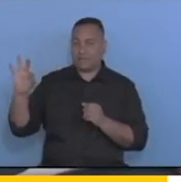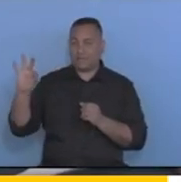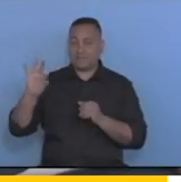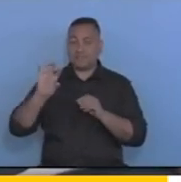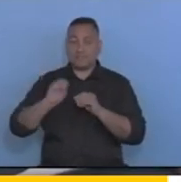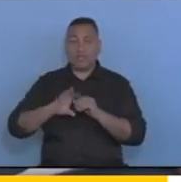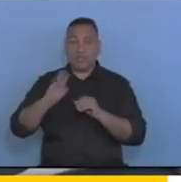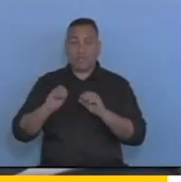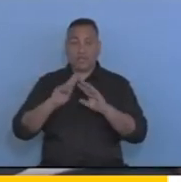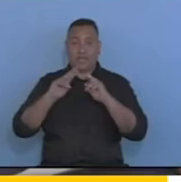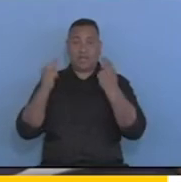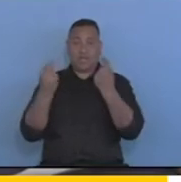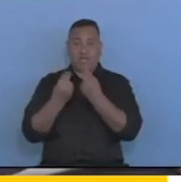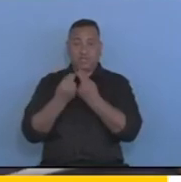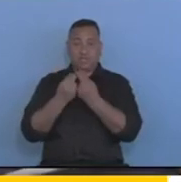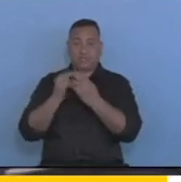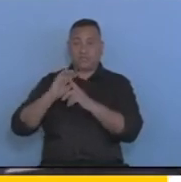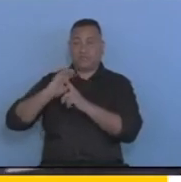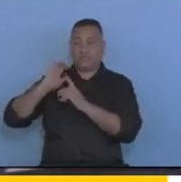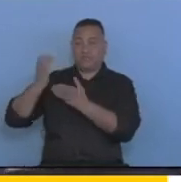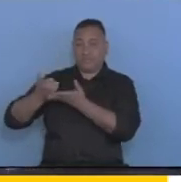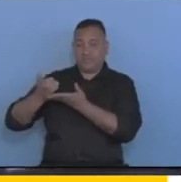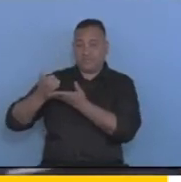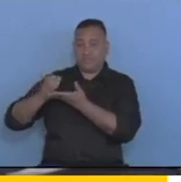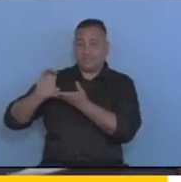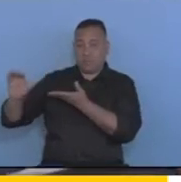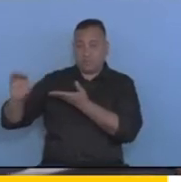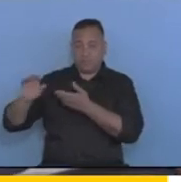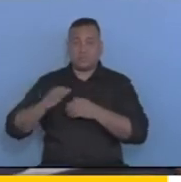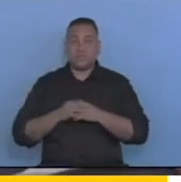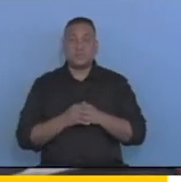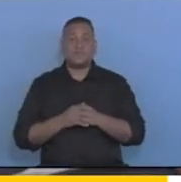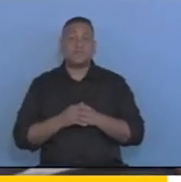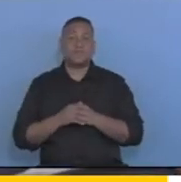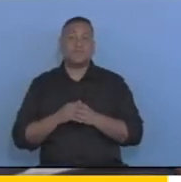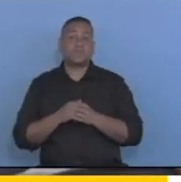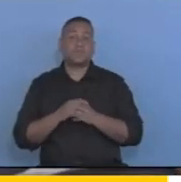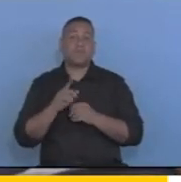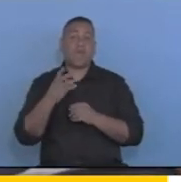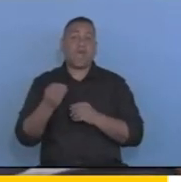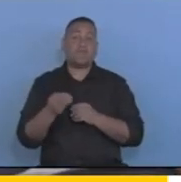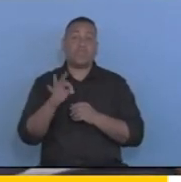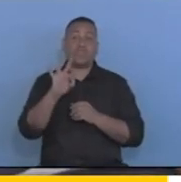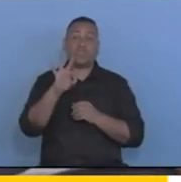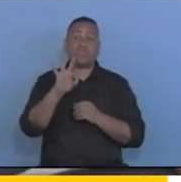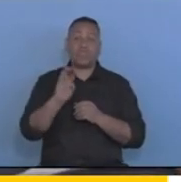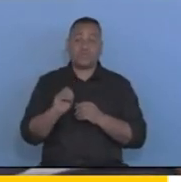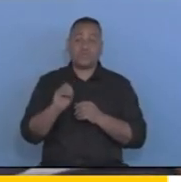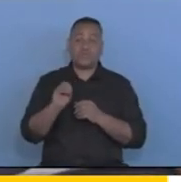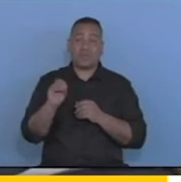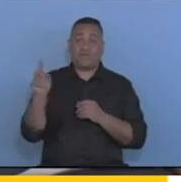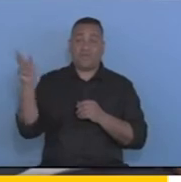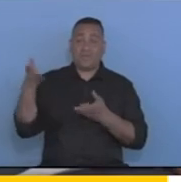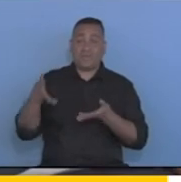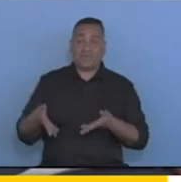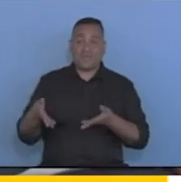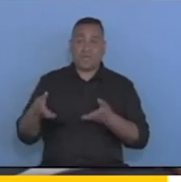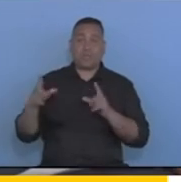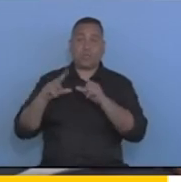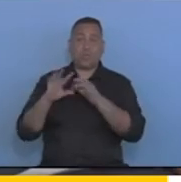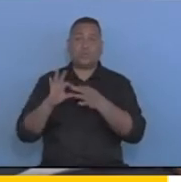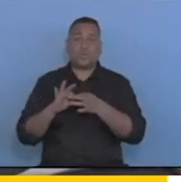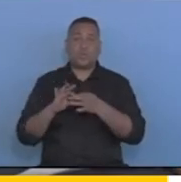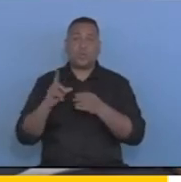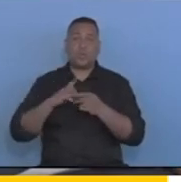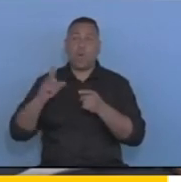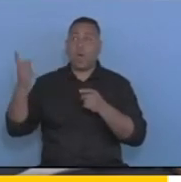group of 30 of them being here. Okay. Wow. At Northlink Belhar. So why did they all come to Northlink Belhar?